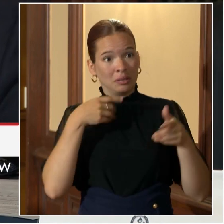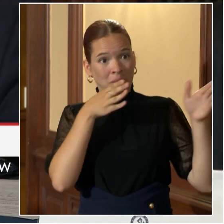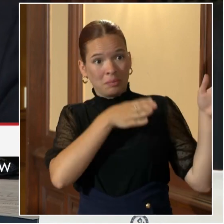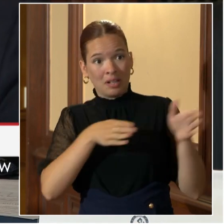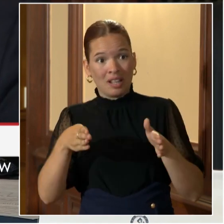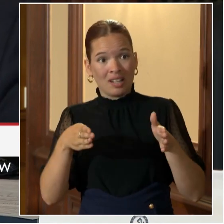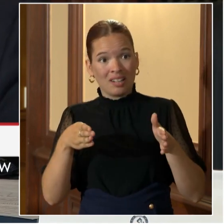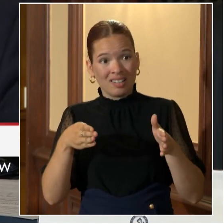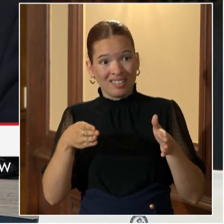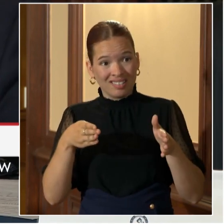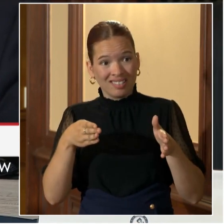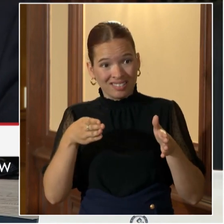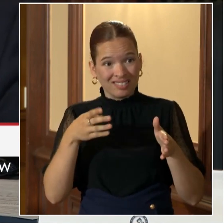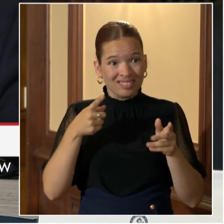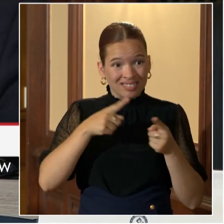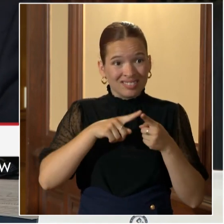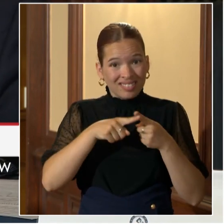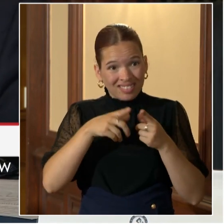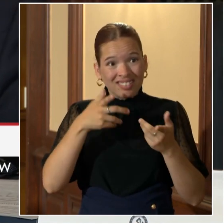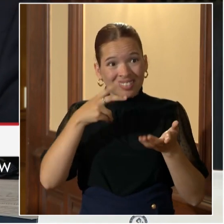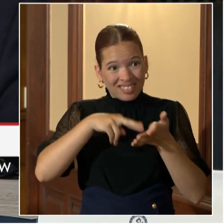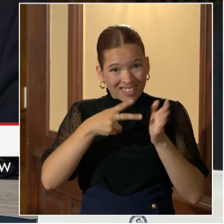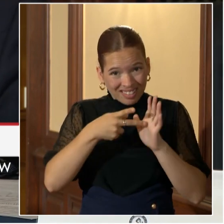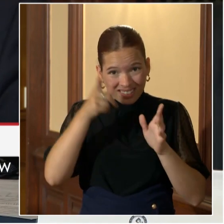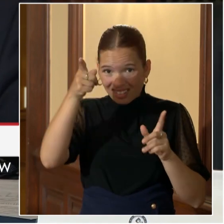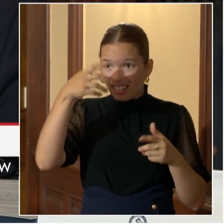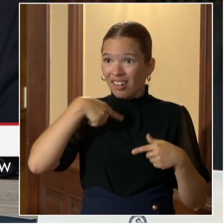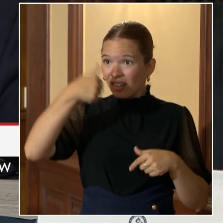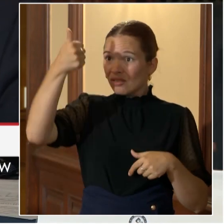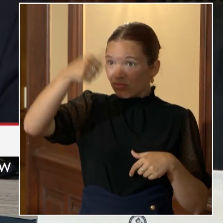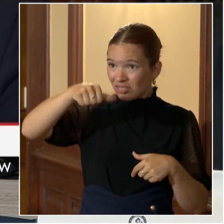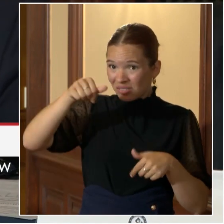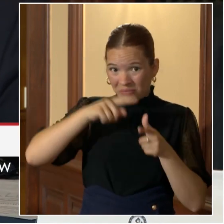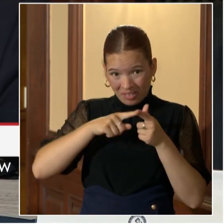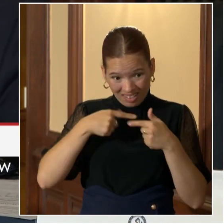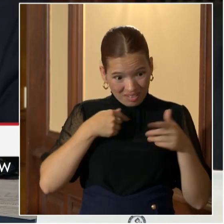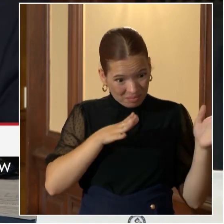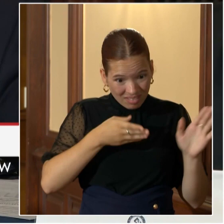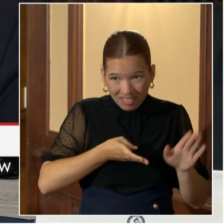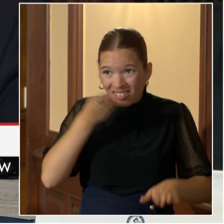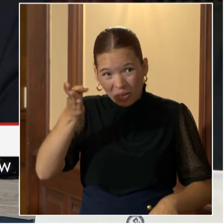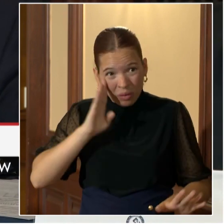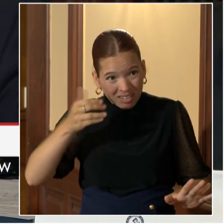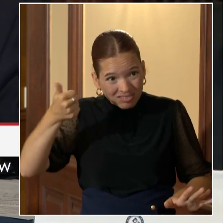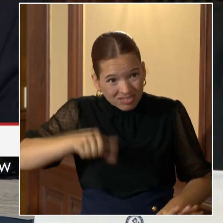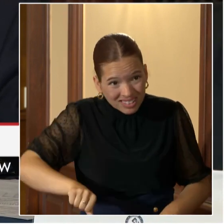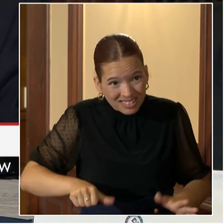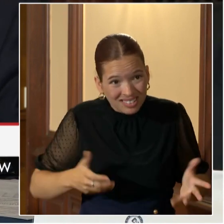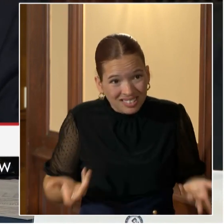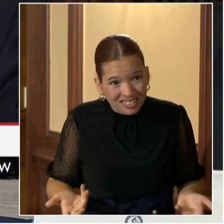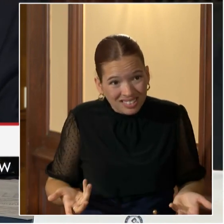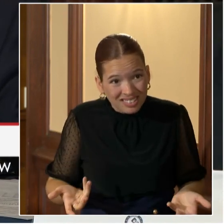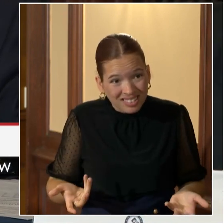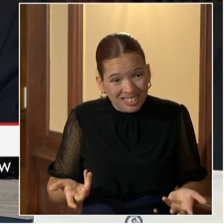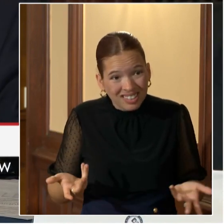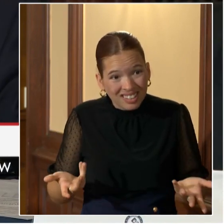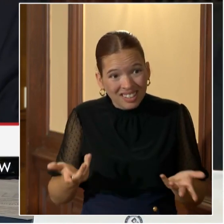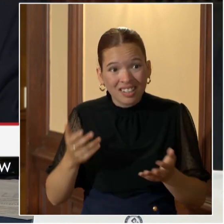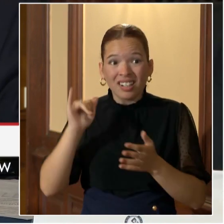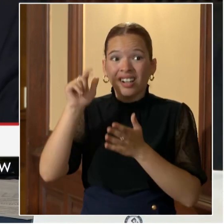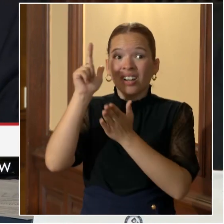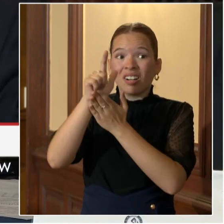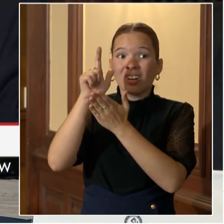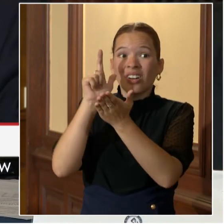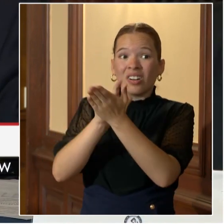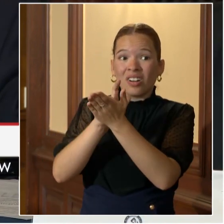allows people that are not documented in the District of Columbia to vote after 200 years